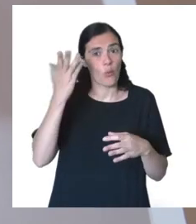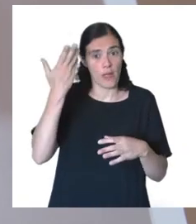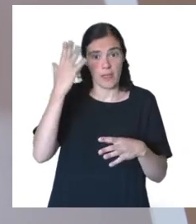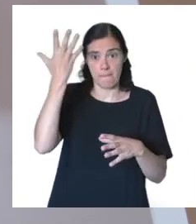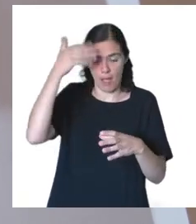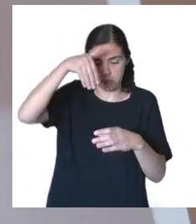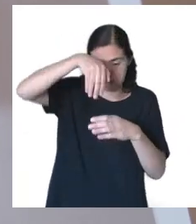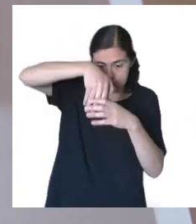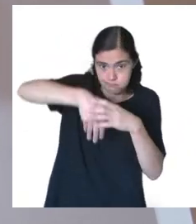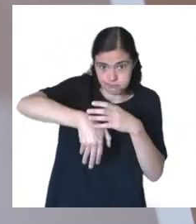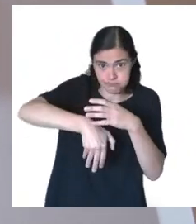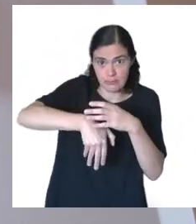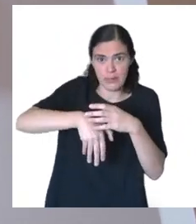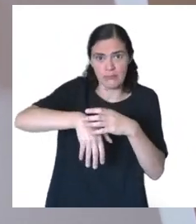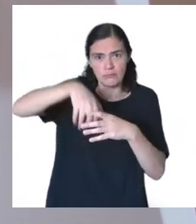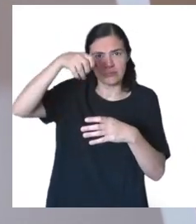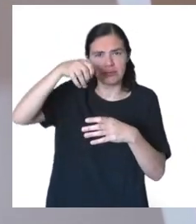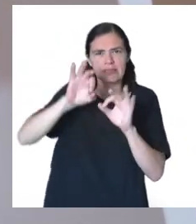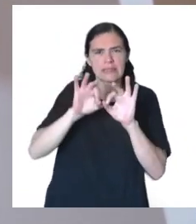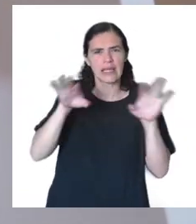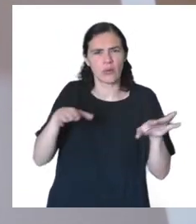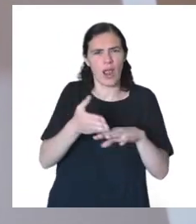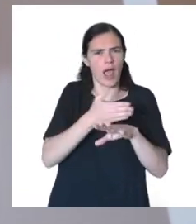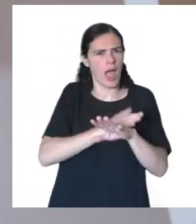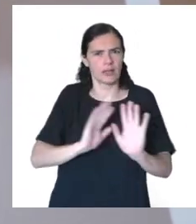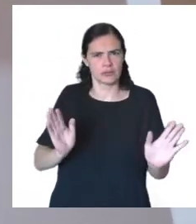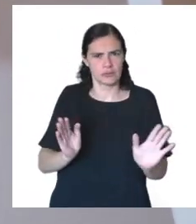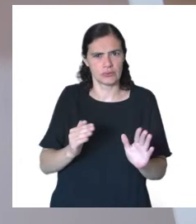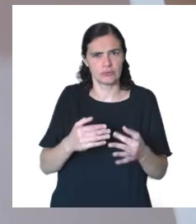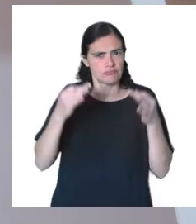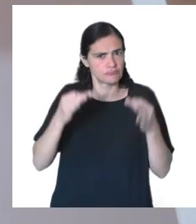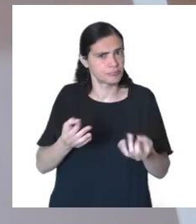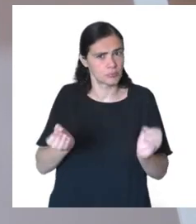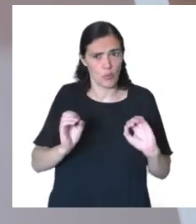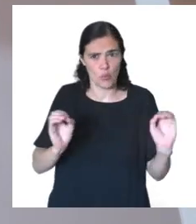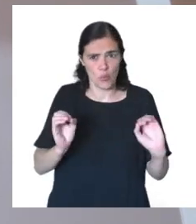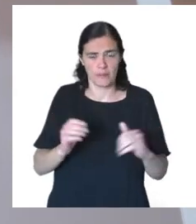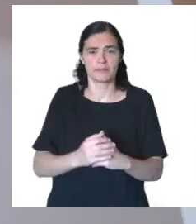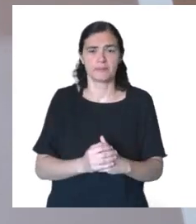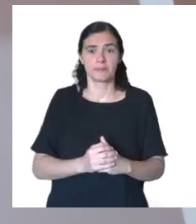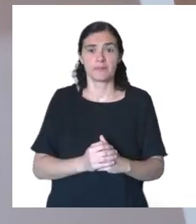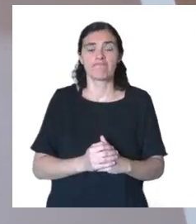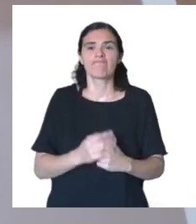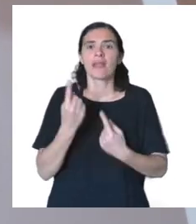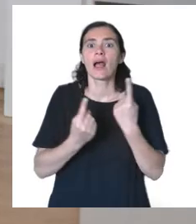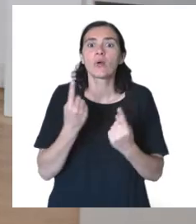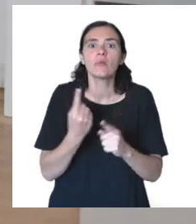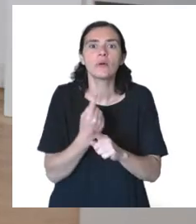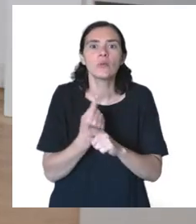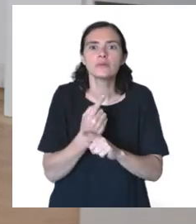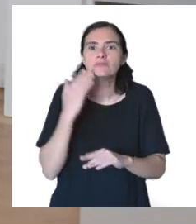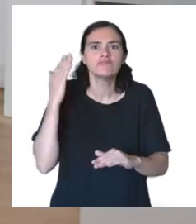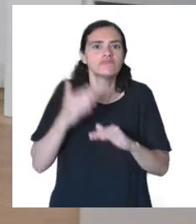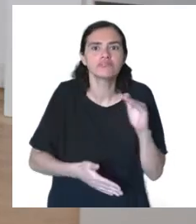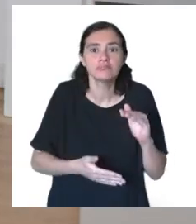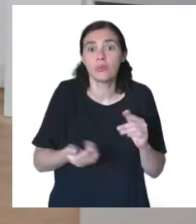that a hand, when put in this hole, will come out in the same condition as prior to entry. So